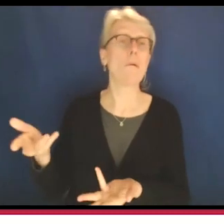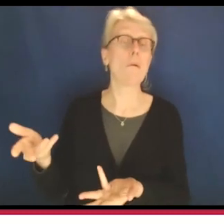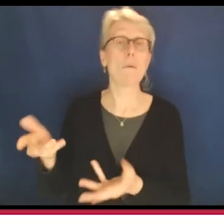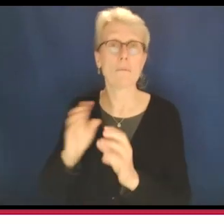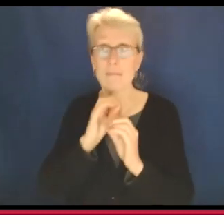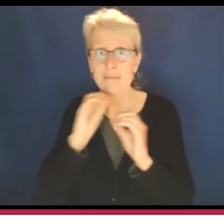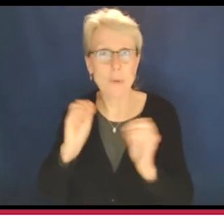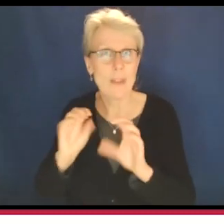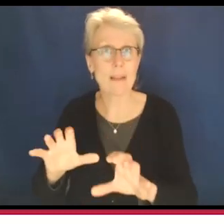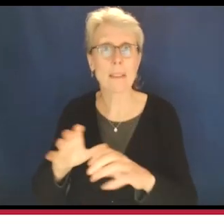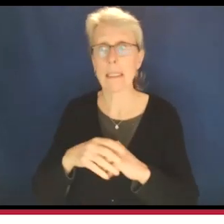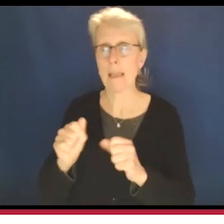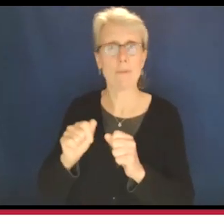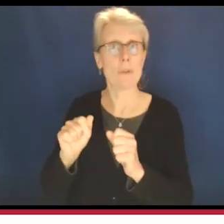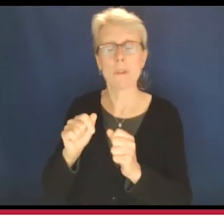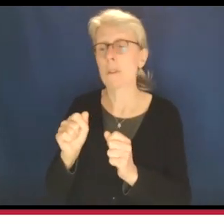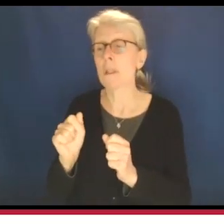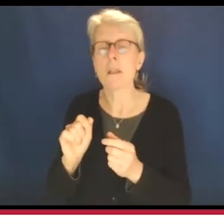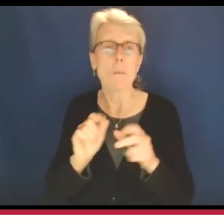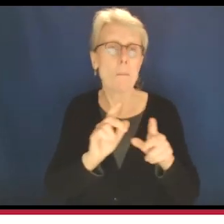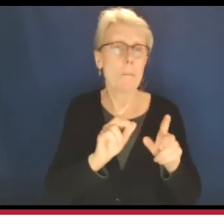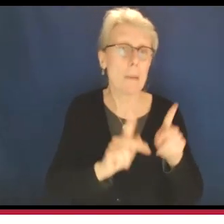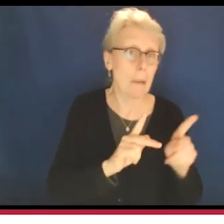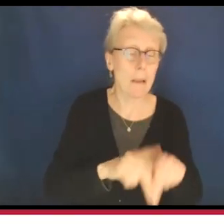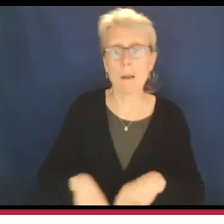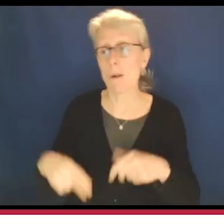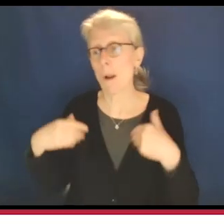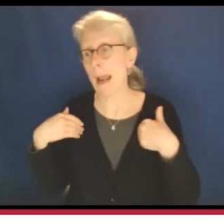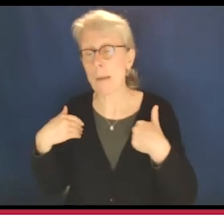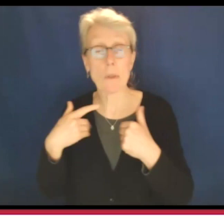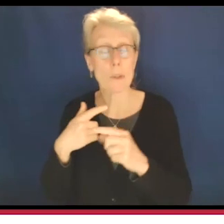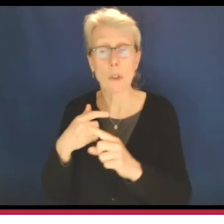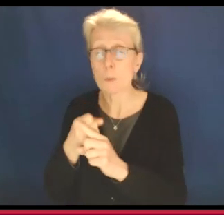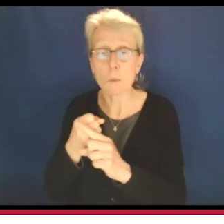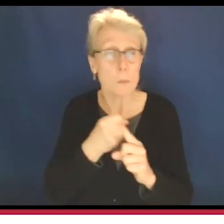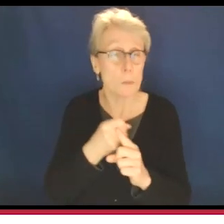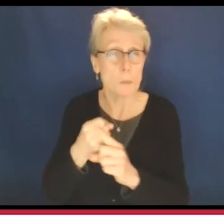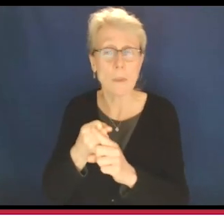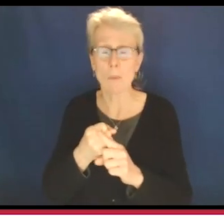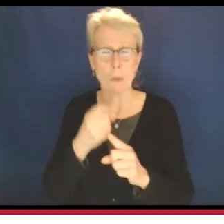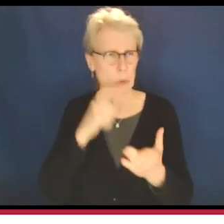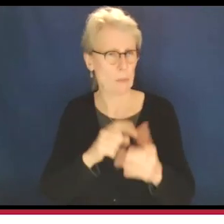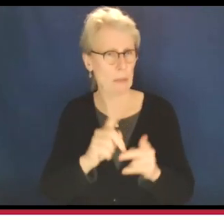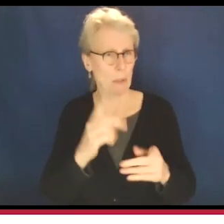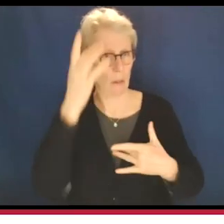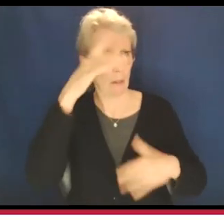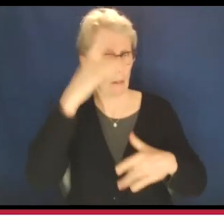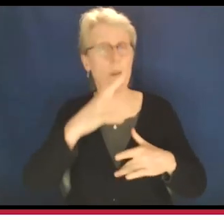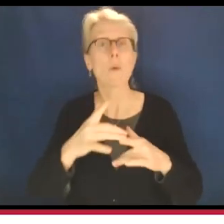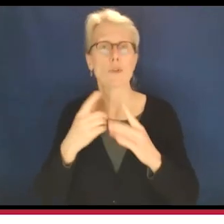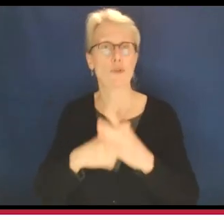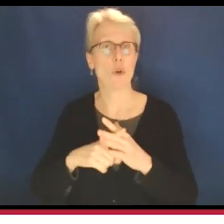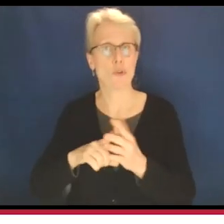lot in animals or in small numbers of people, and then when there's a large enough outbreak in people, we start to develop countermeasures.